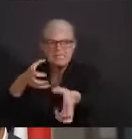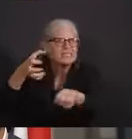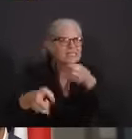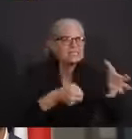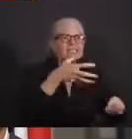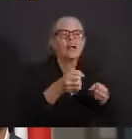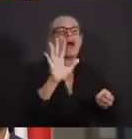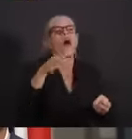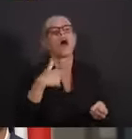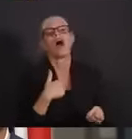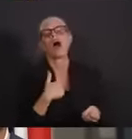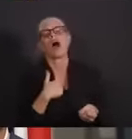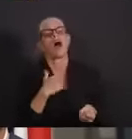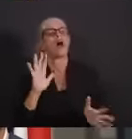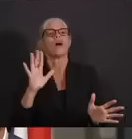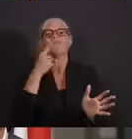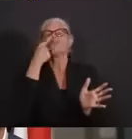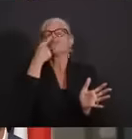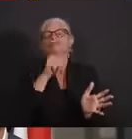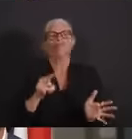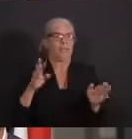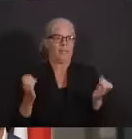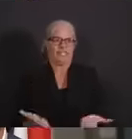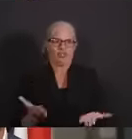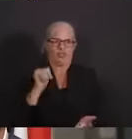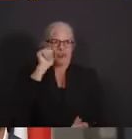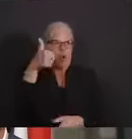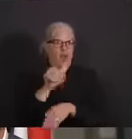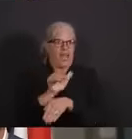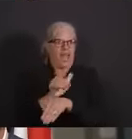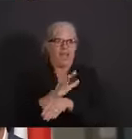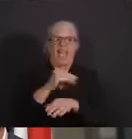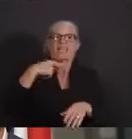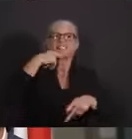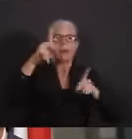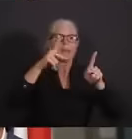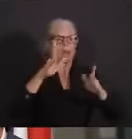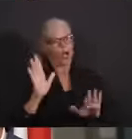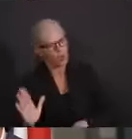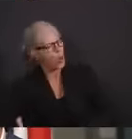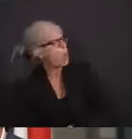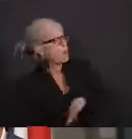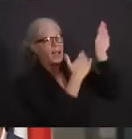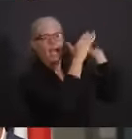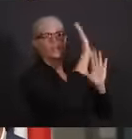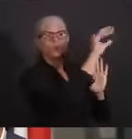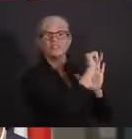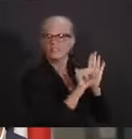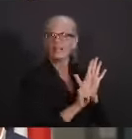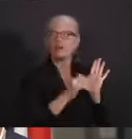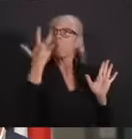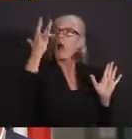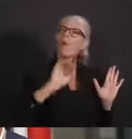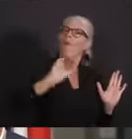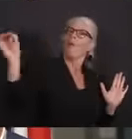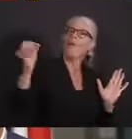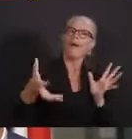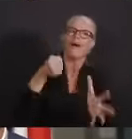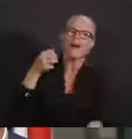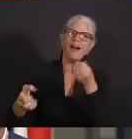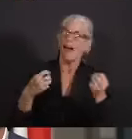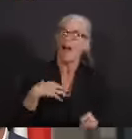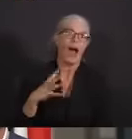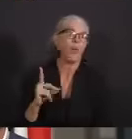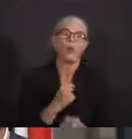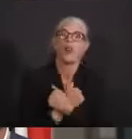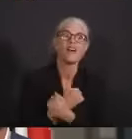to be here tomorrow night telling you we're sending all of it back to the states. I would love that, to say, you know what, we did whatever we needed to